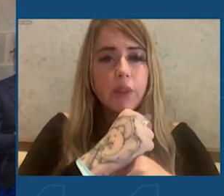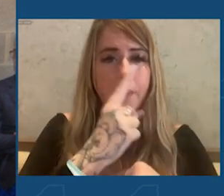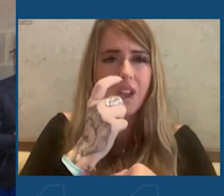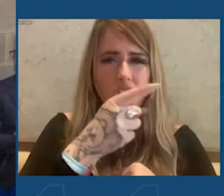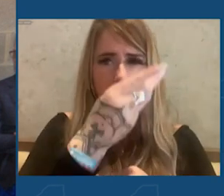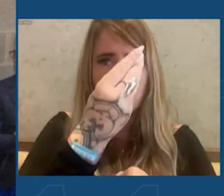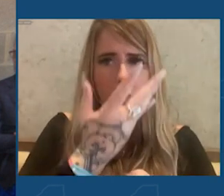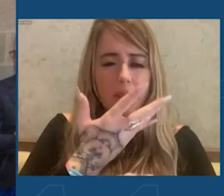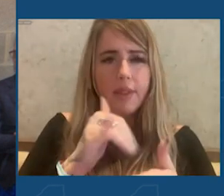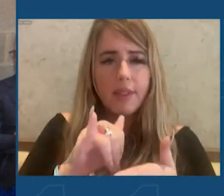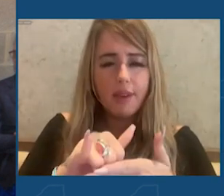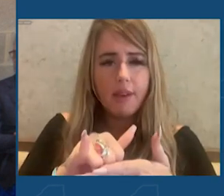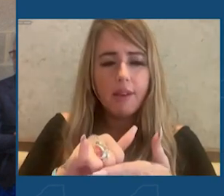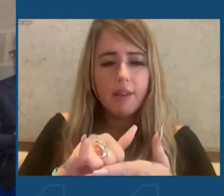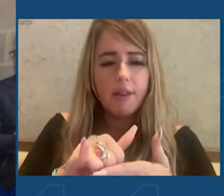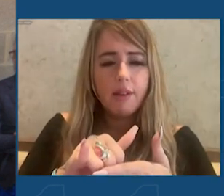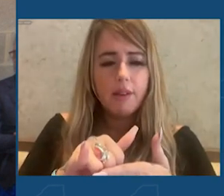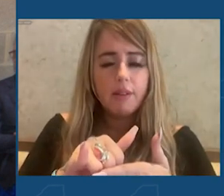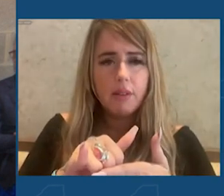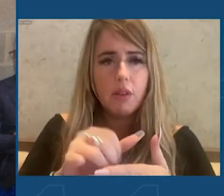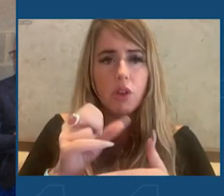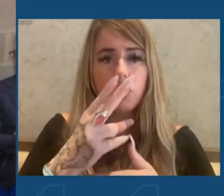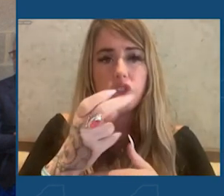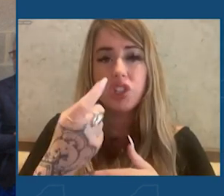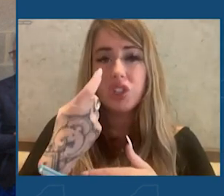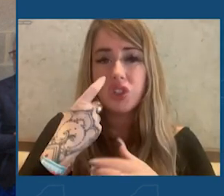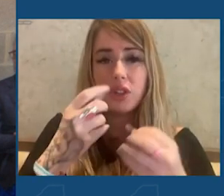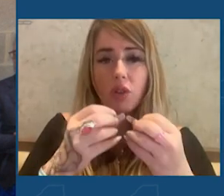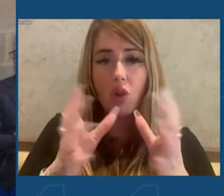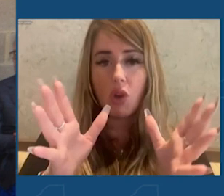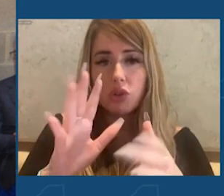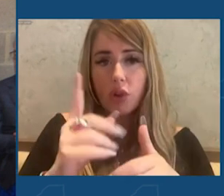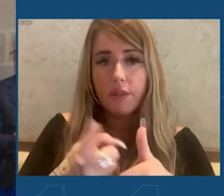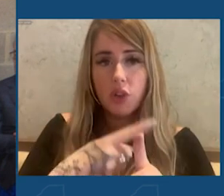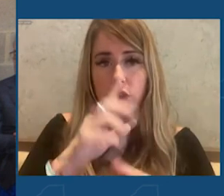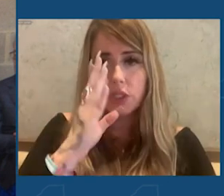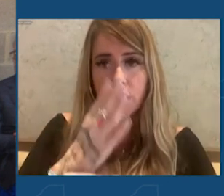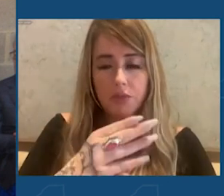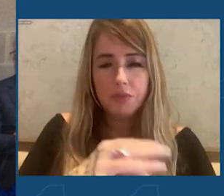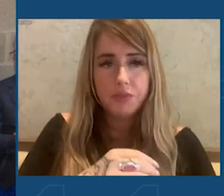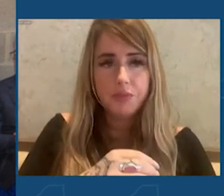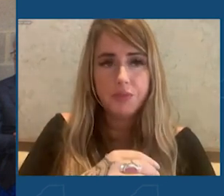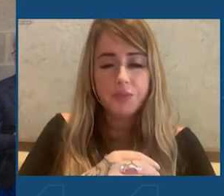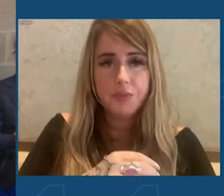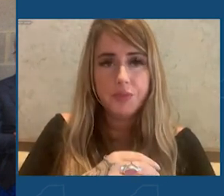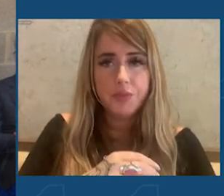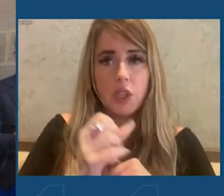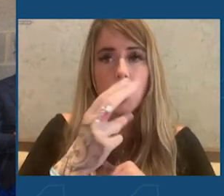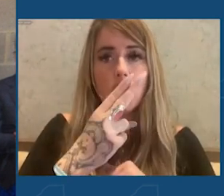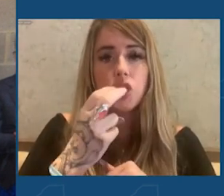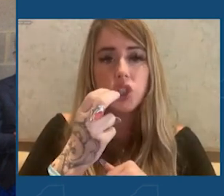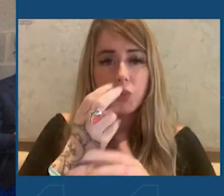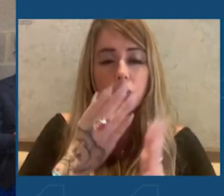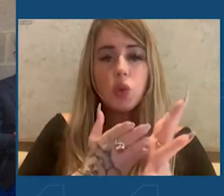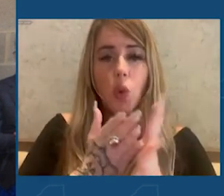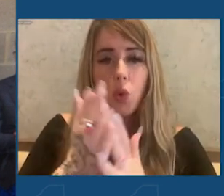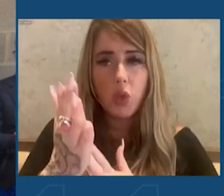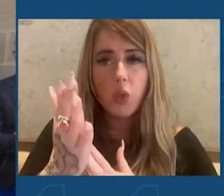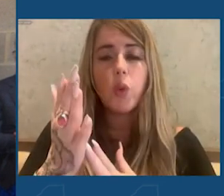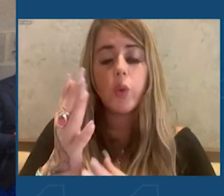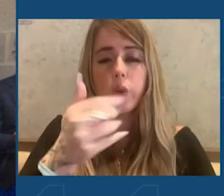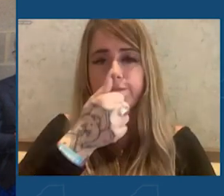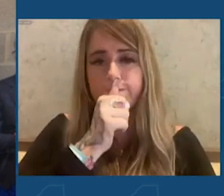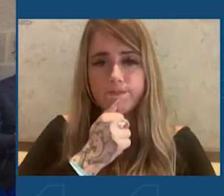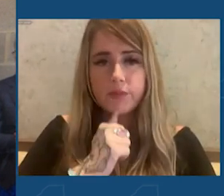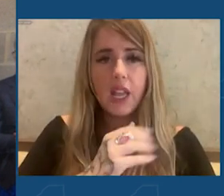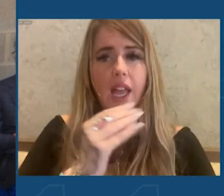that she had just lost her first son. And she was going through this. And